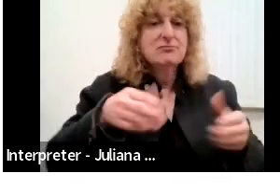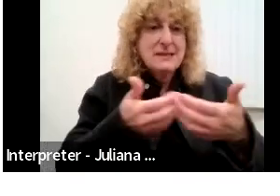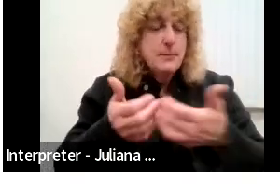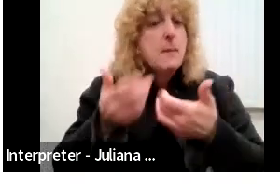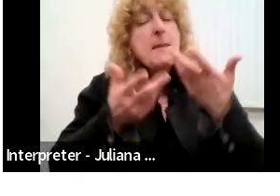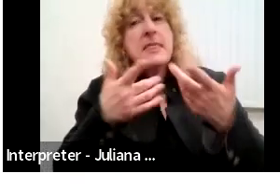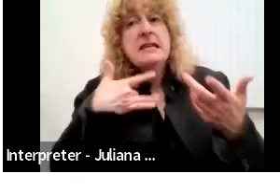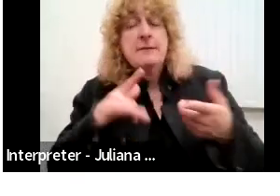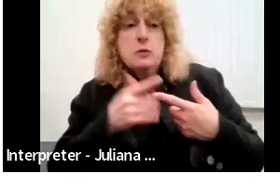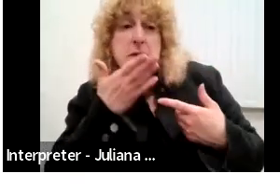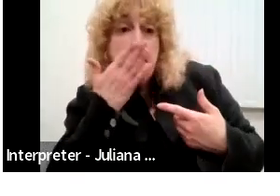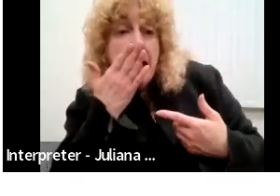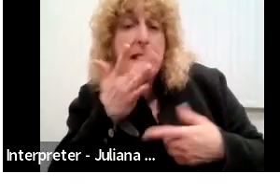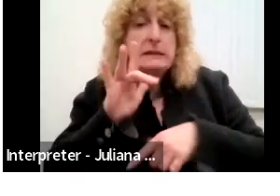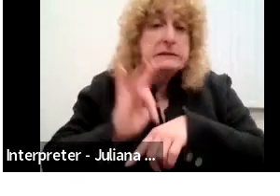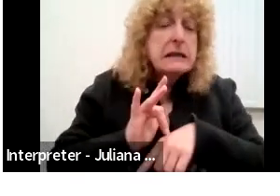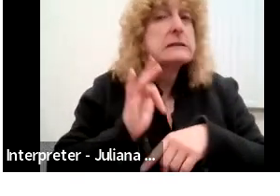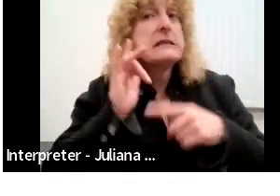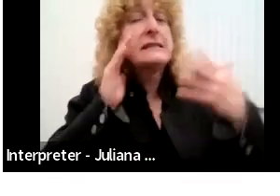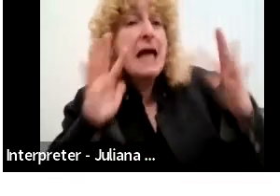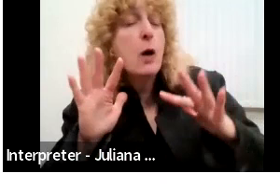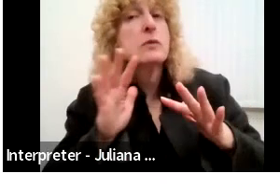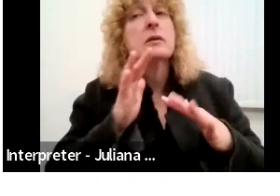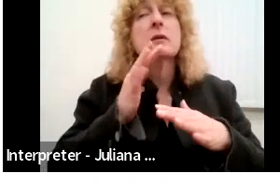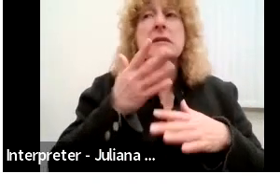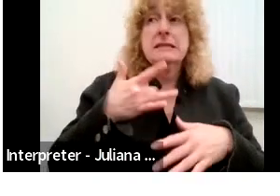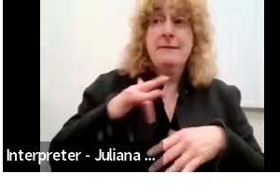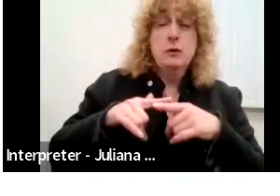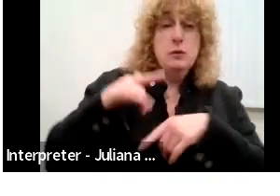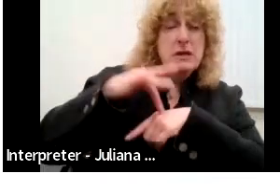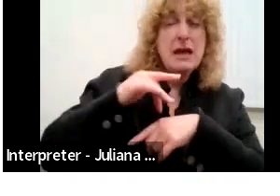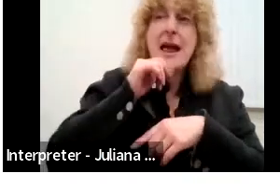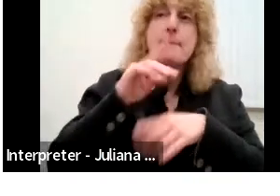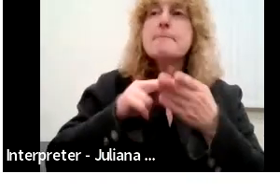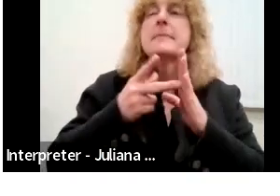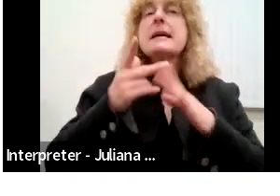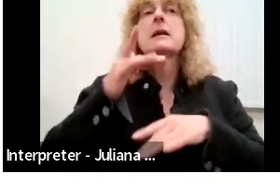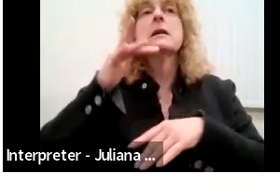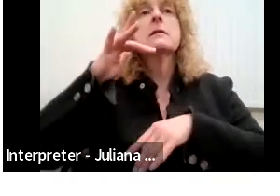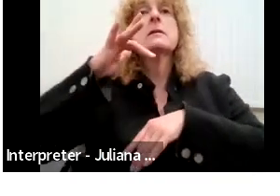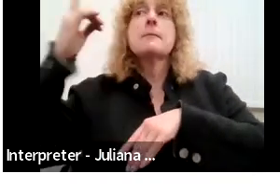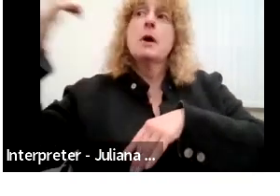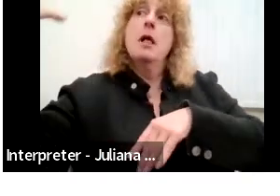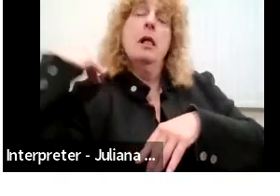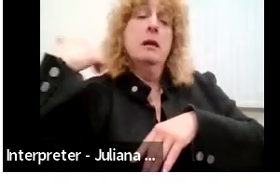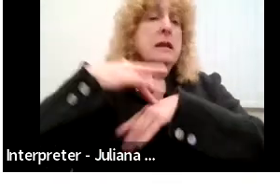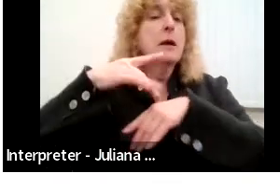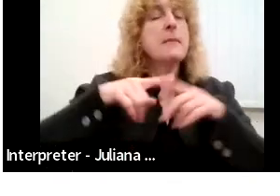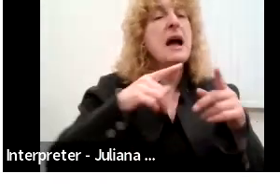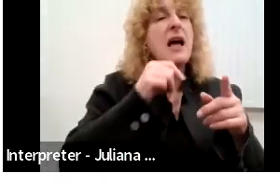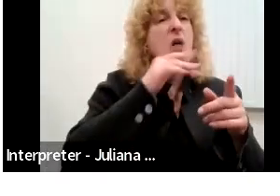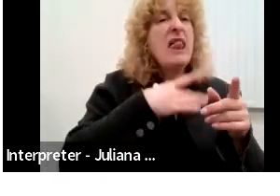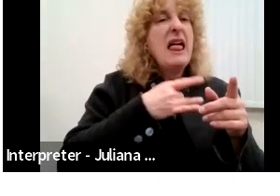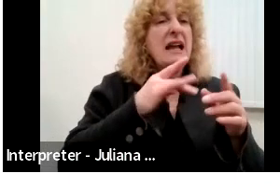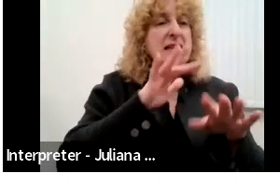sound. So being sensitive to touch is not always like someone touching you, but maybe they just don't like the texture of certain things that they